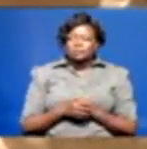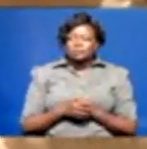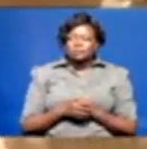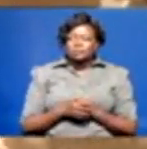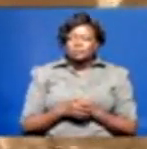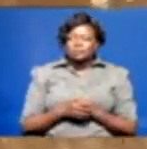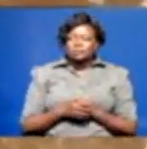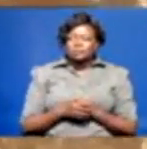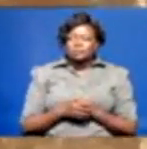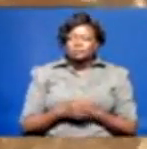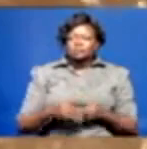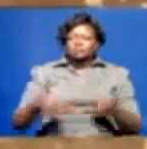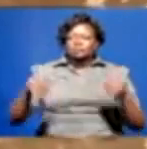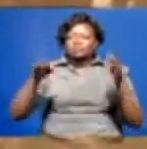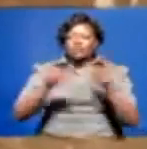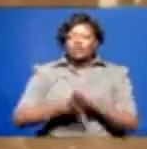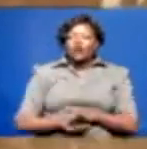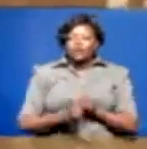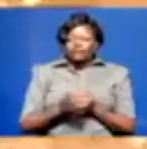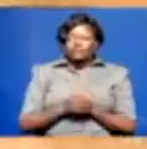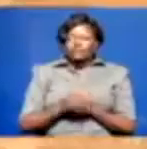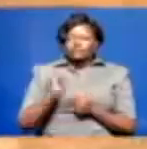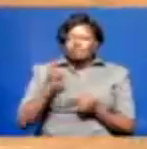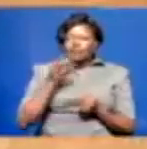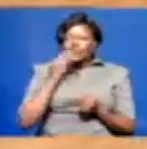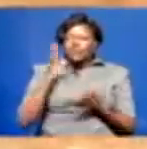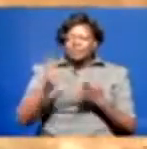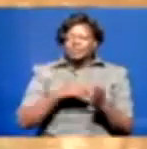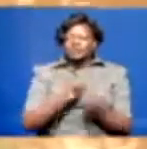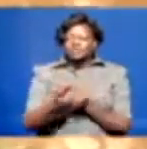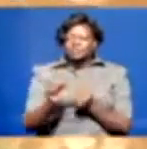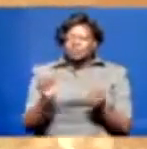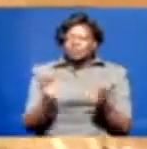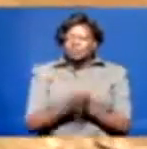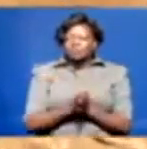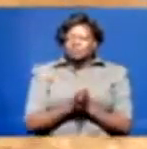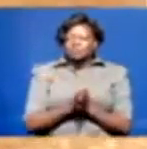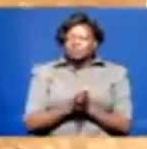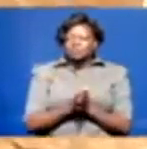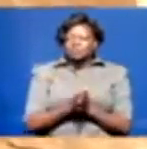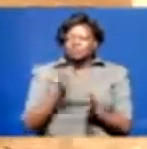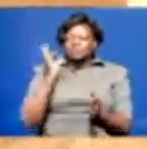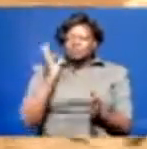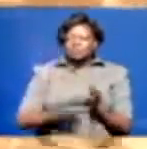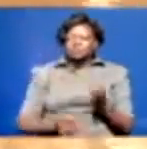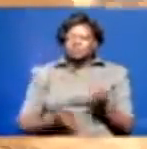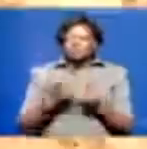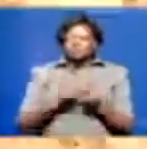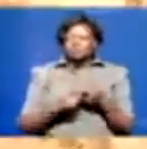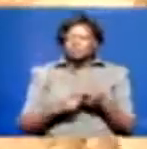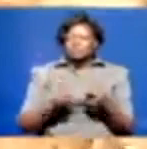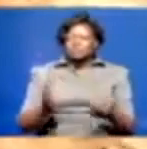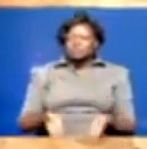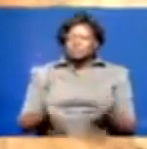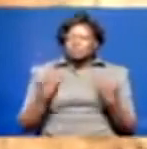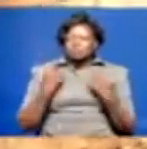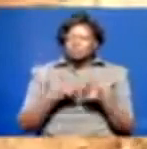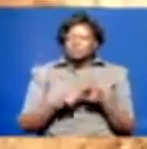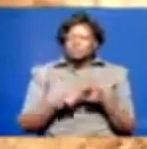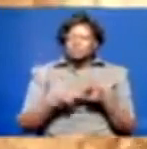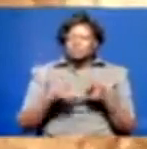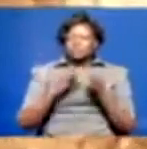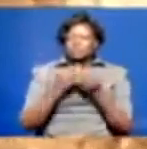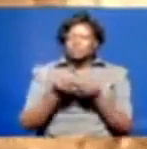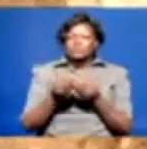The grave at Muchendo's second home was then destroyed and the graveyard set ablaze. With the exhumation, the family had to return